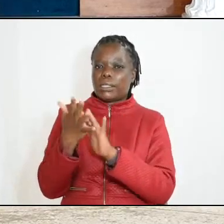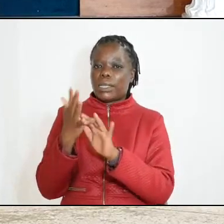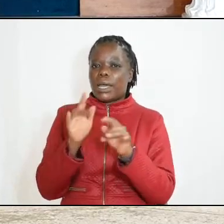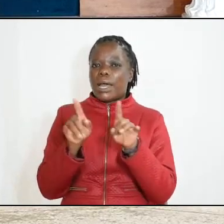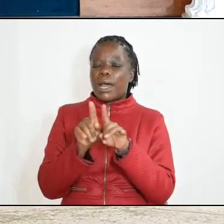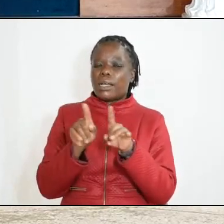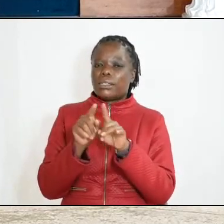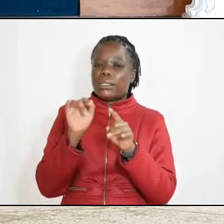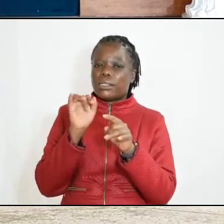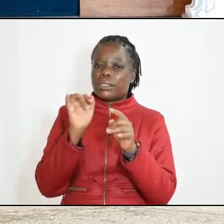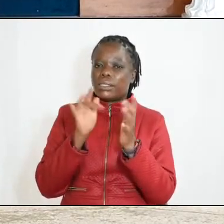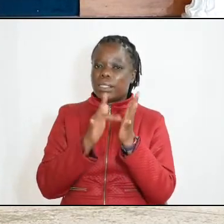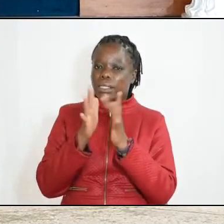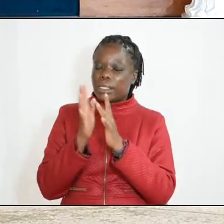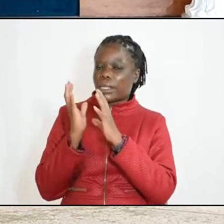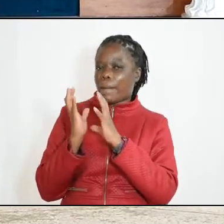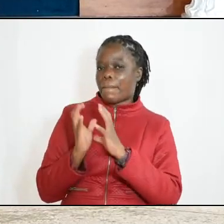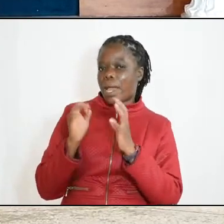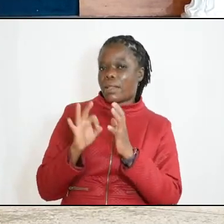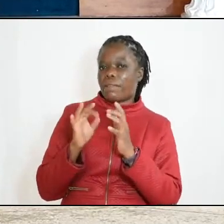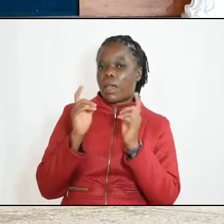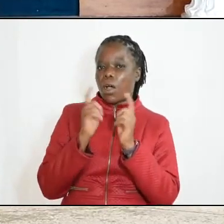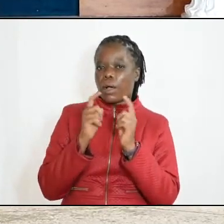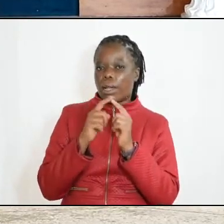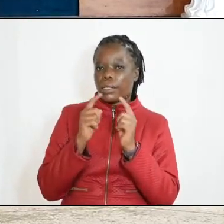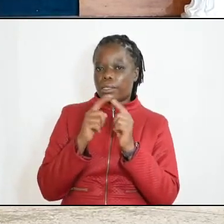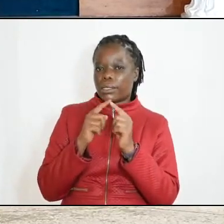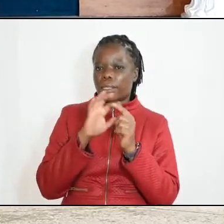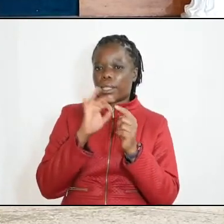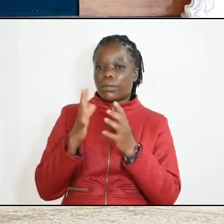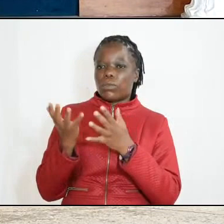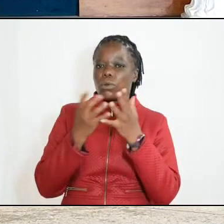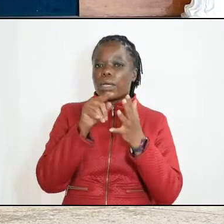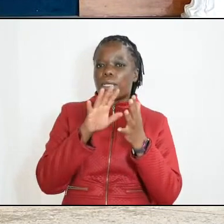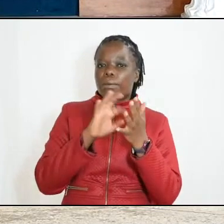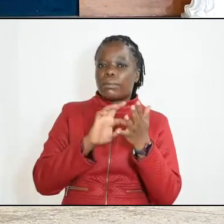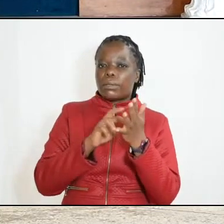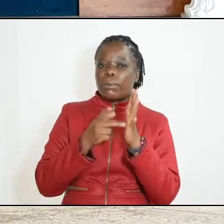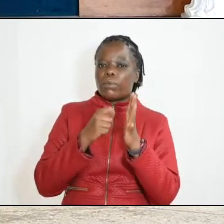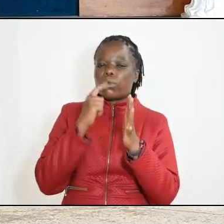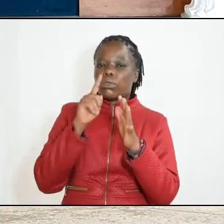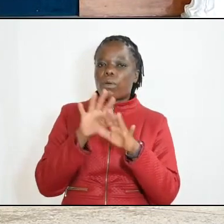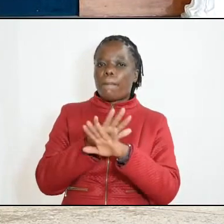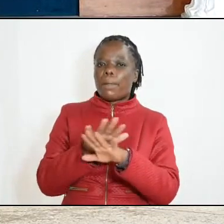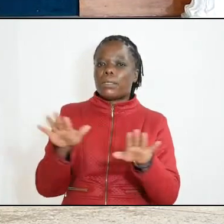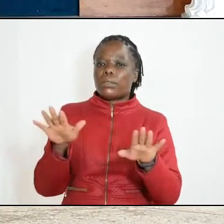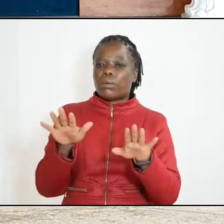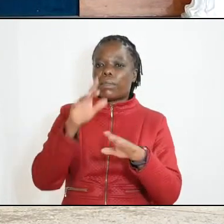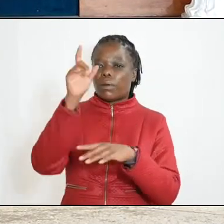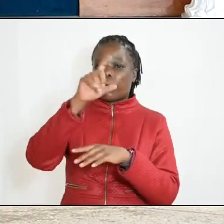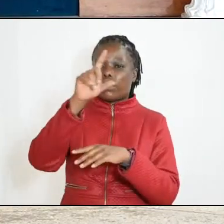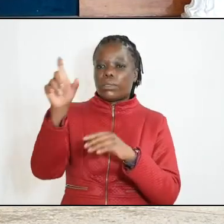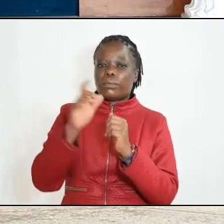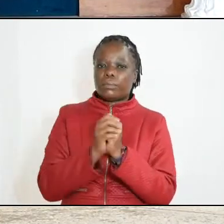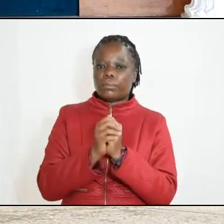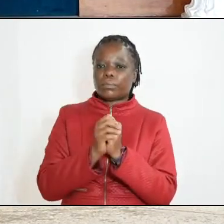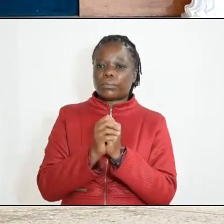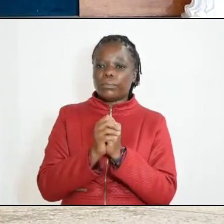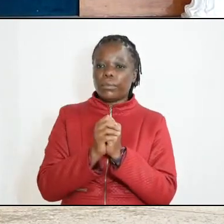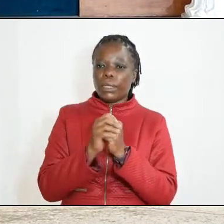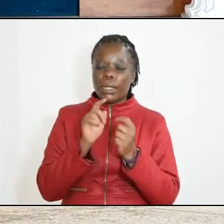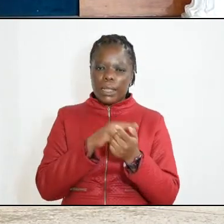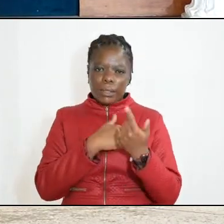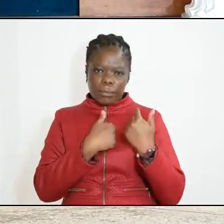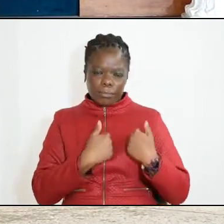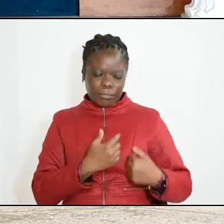bore the agonizing pain, the two thieves wrestled in the hands of those who placed them on the cross. The